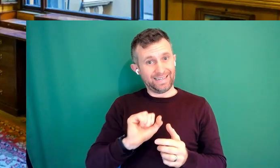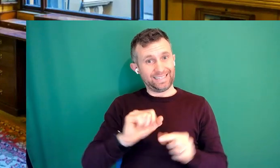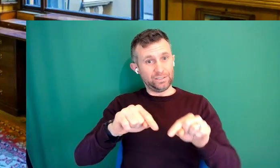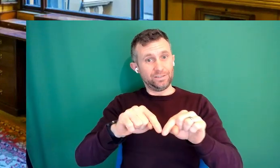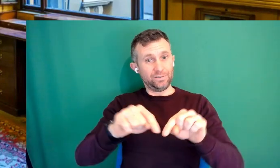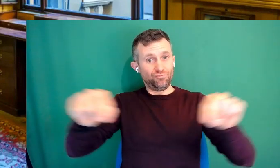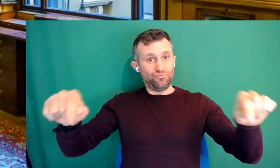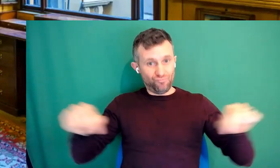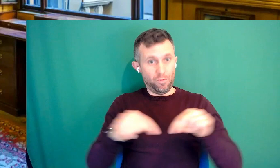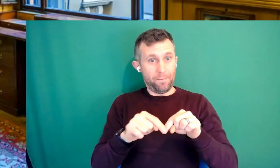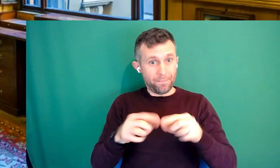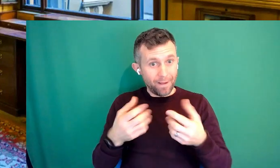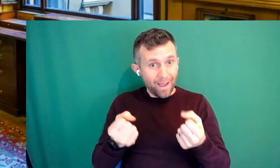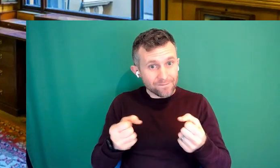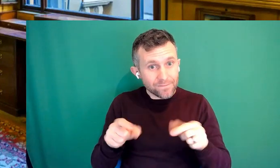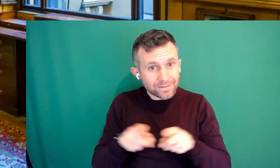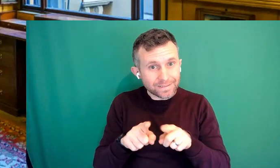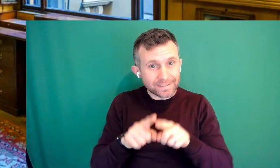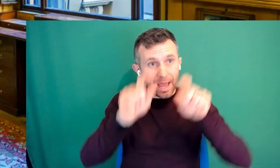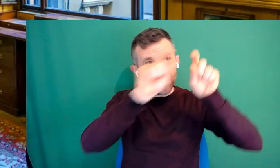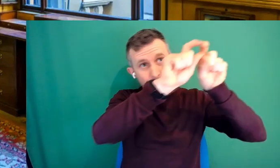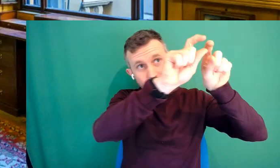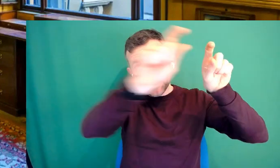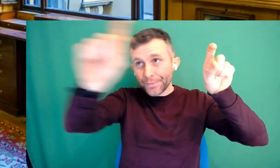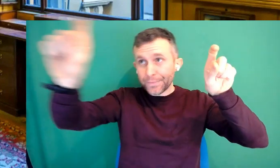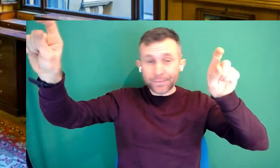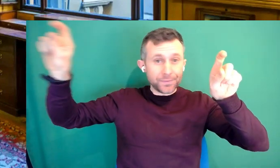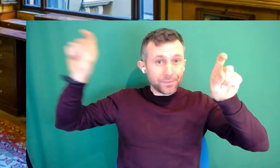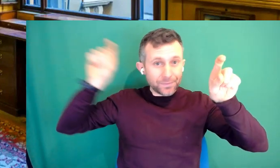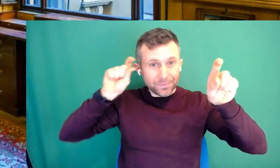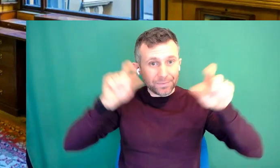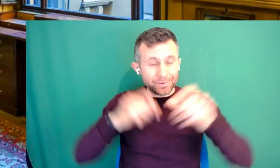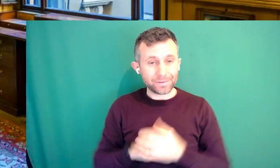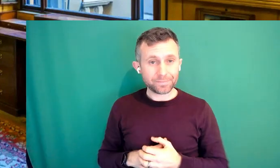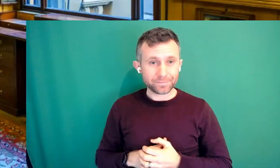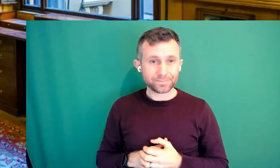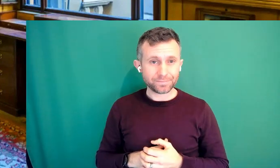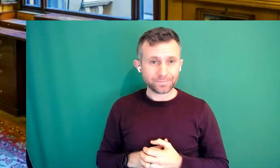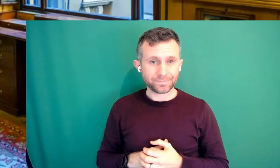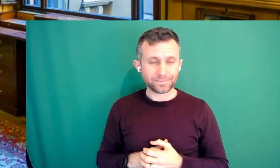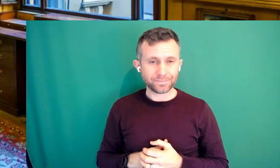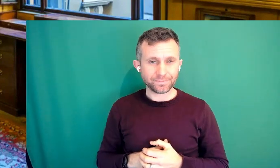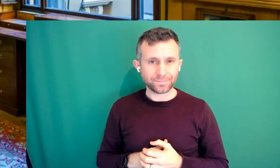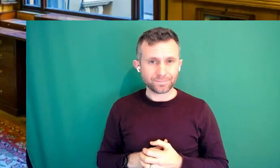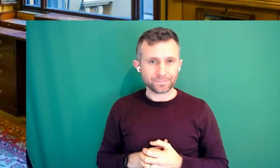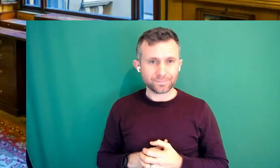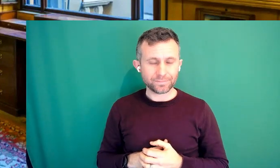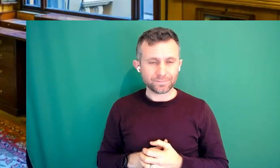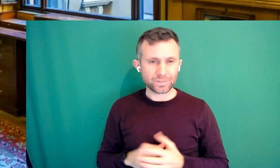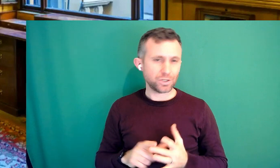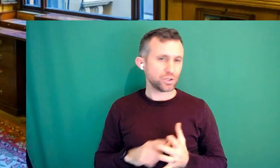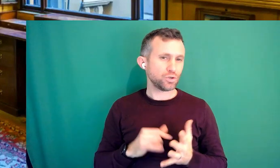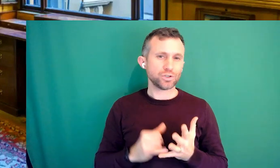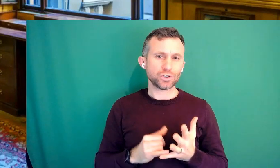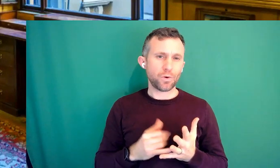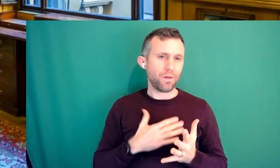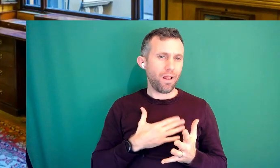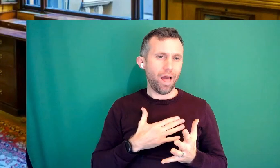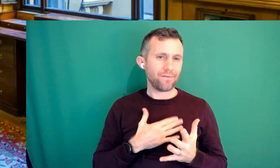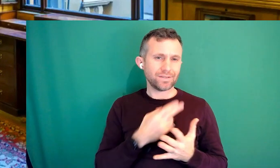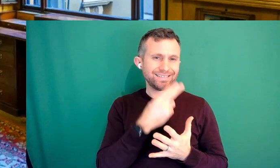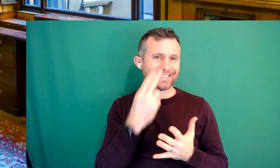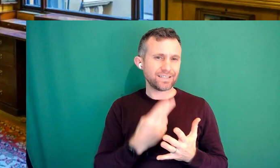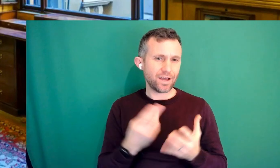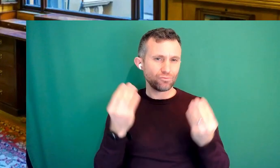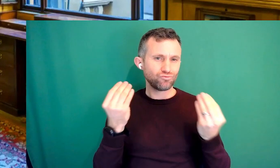come in through the east-facing window on the right and be reflected across the room. He knew it was